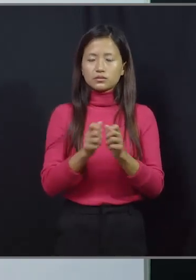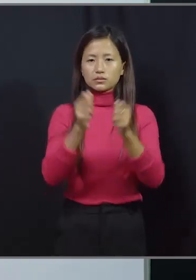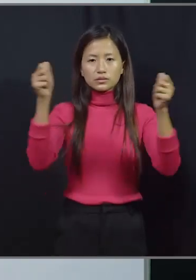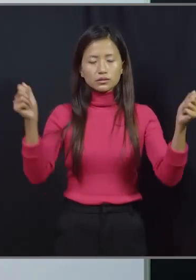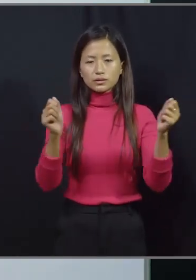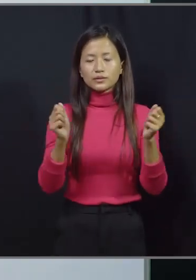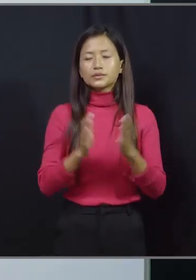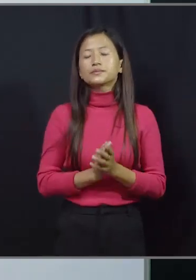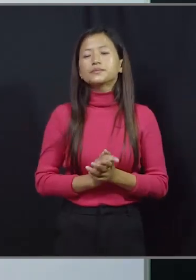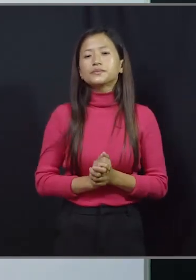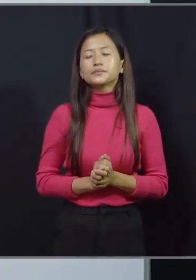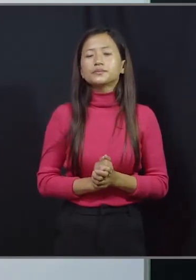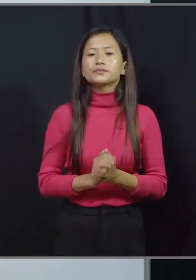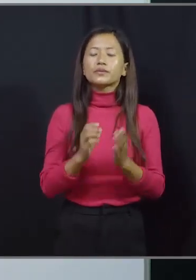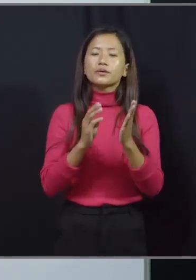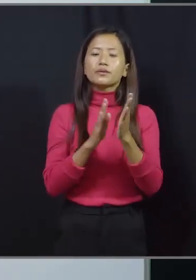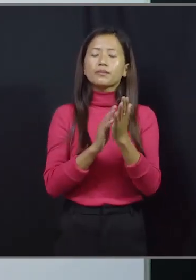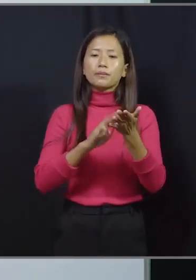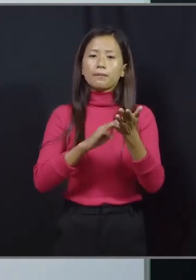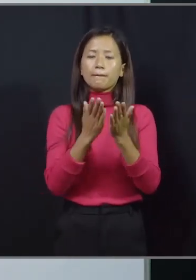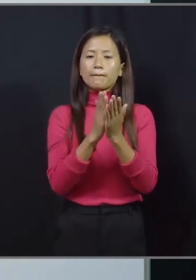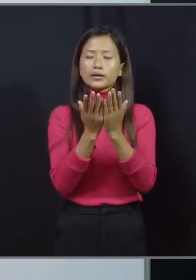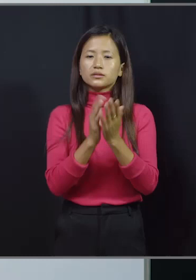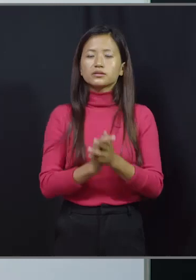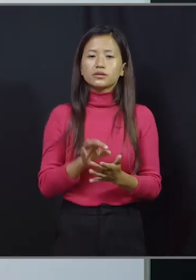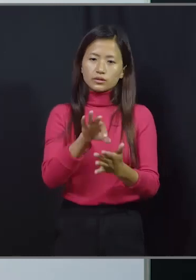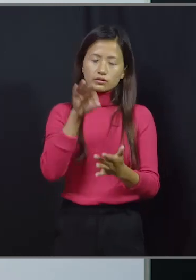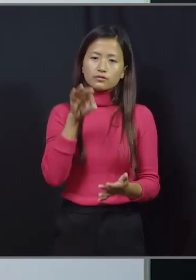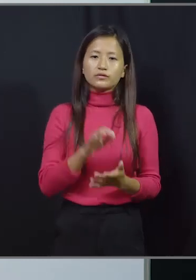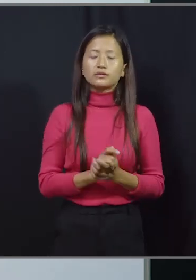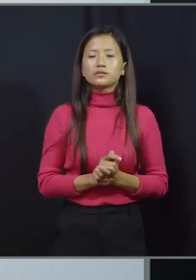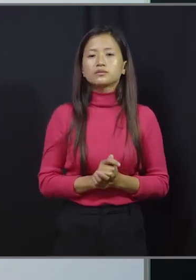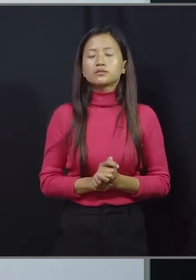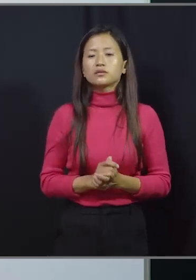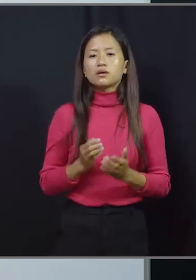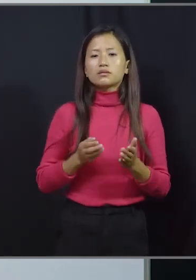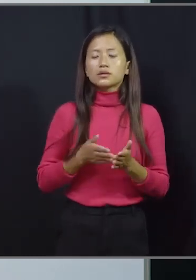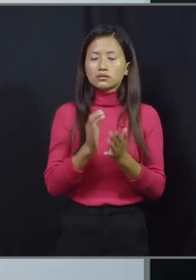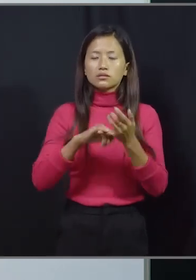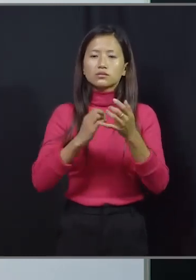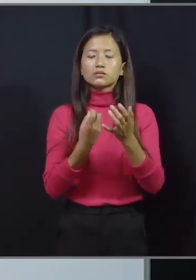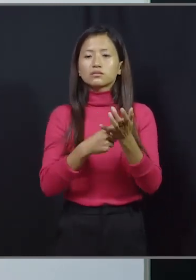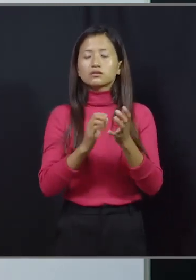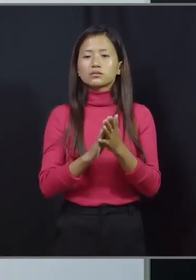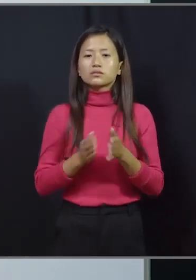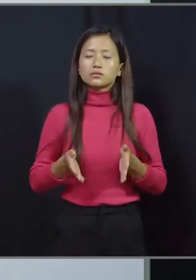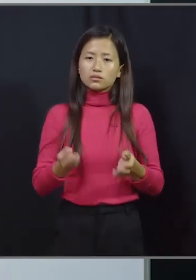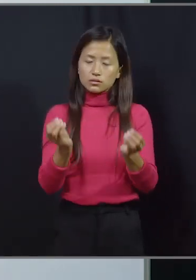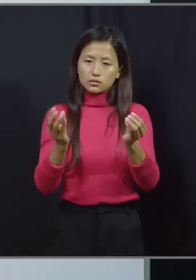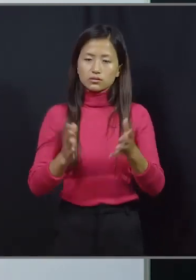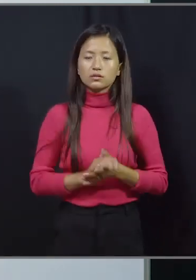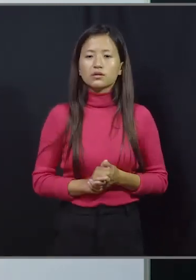you go through their newspapers, their magazines and all, you will find the sources of the revolt of